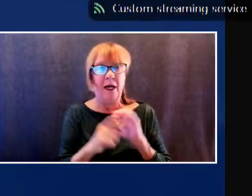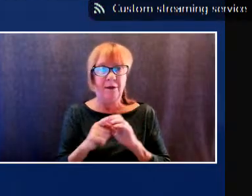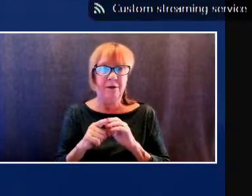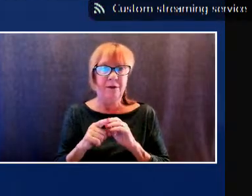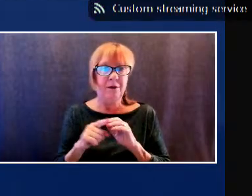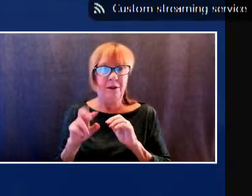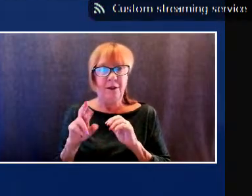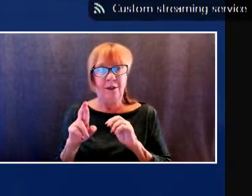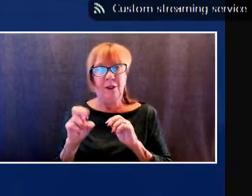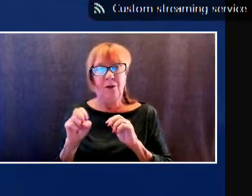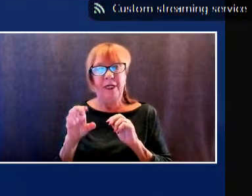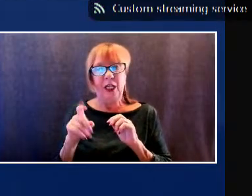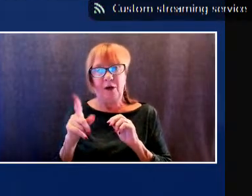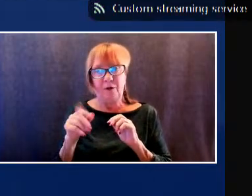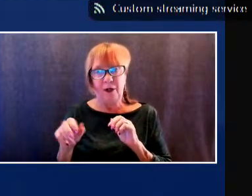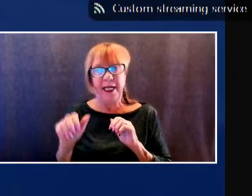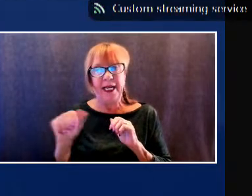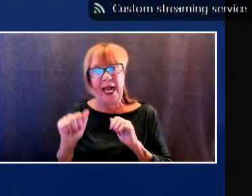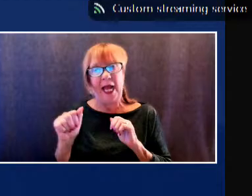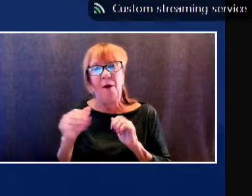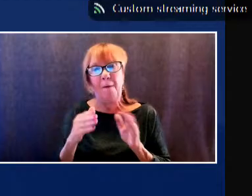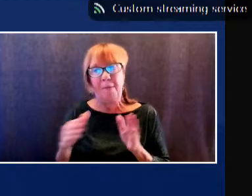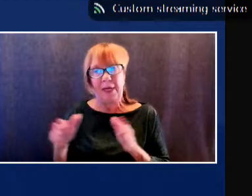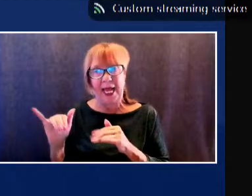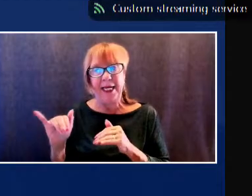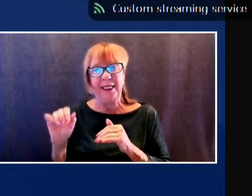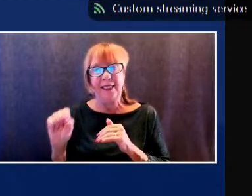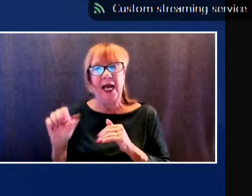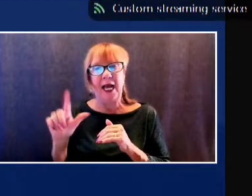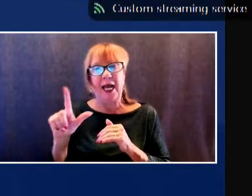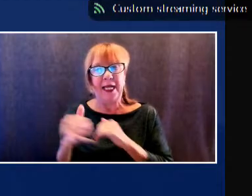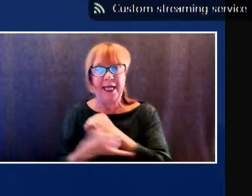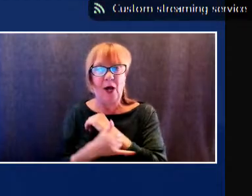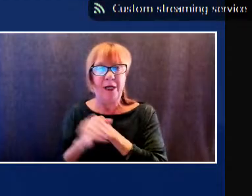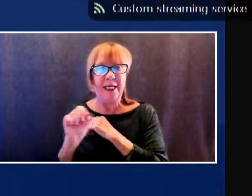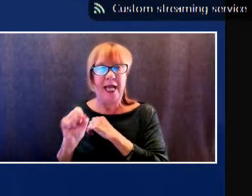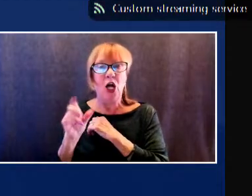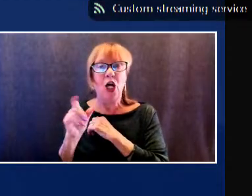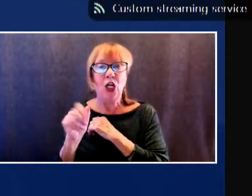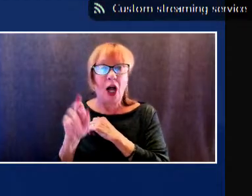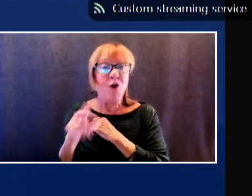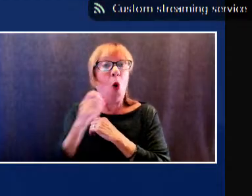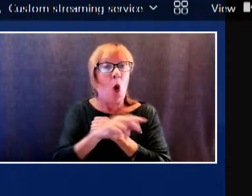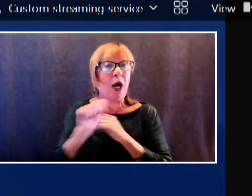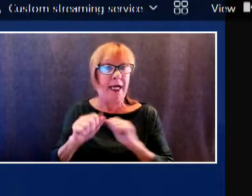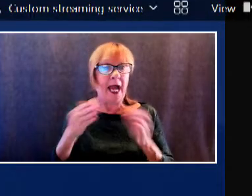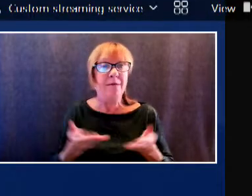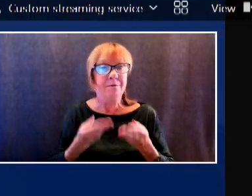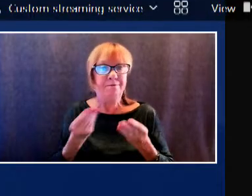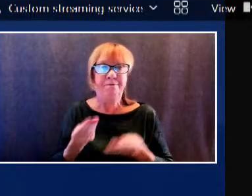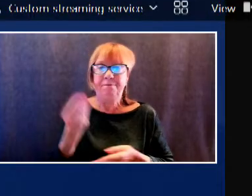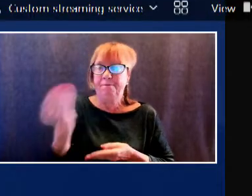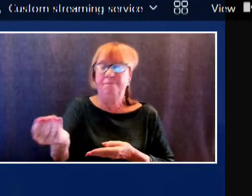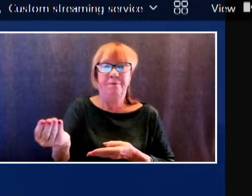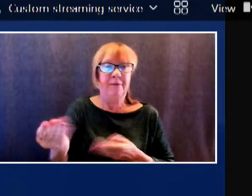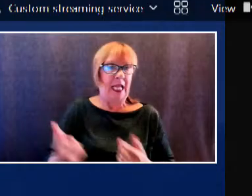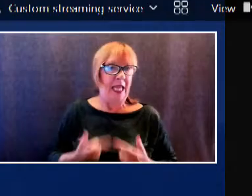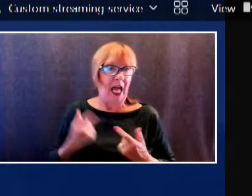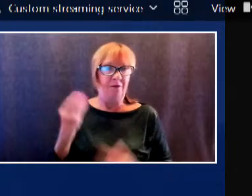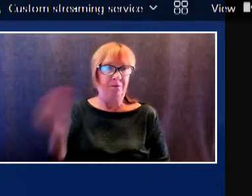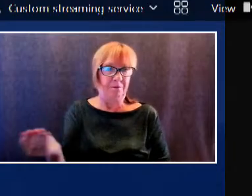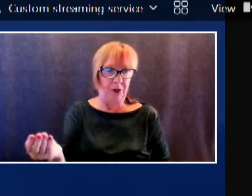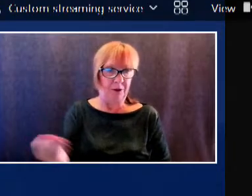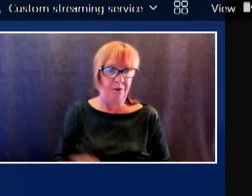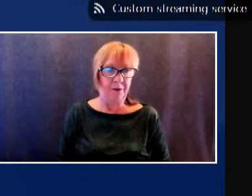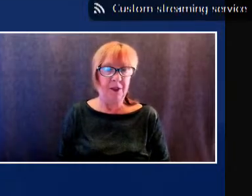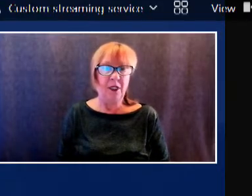recovery.lacounty.gov, or it can be submitted in person at our one-stop permit centers. To download and complete the form virtually, you can scan the